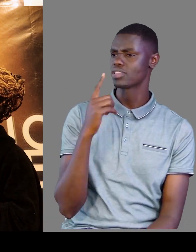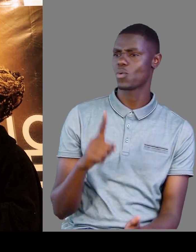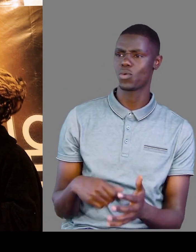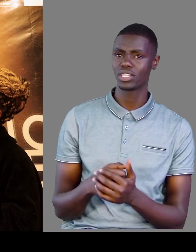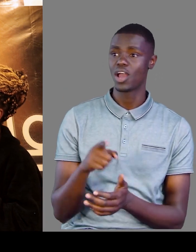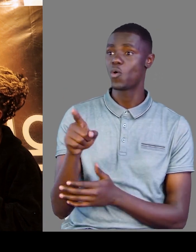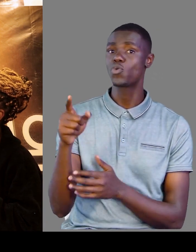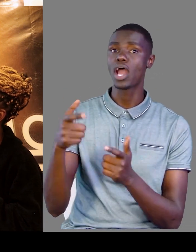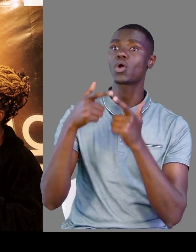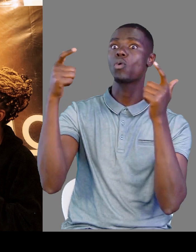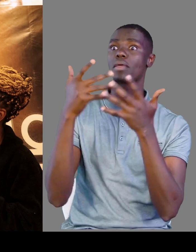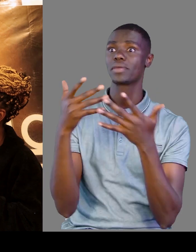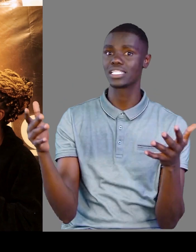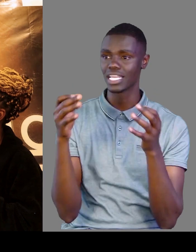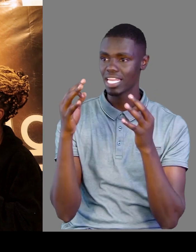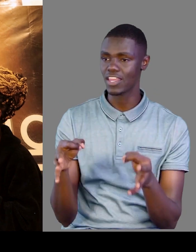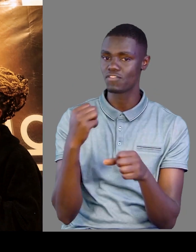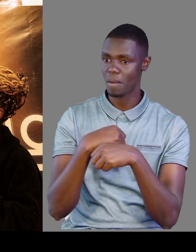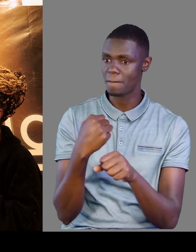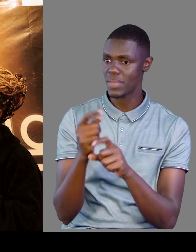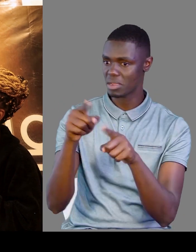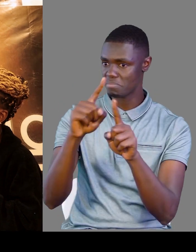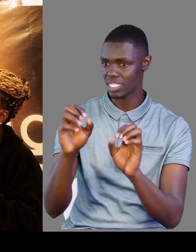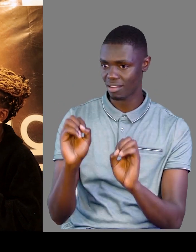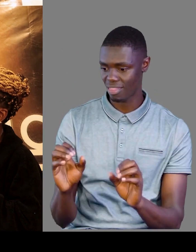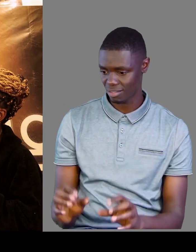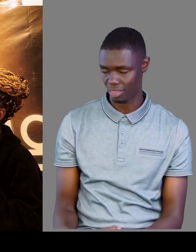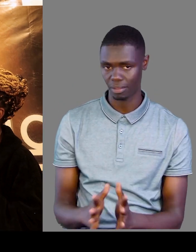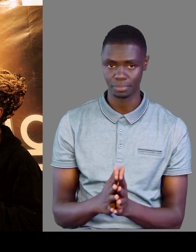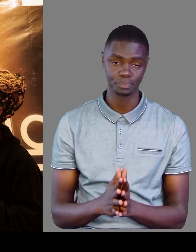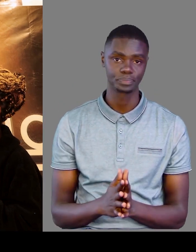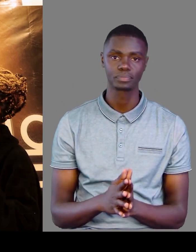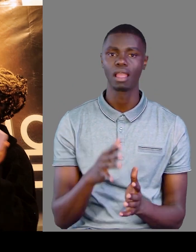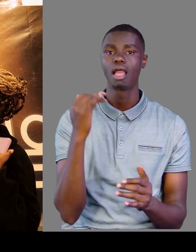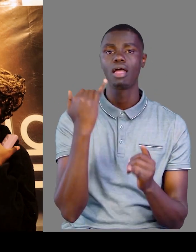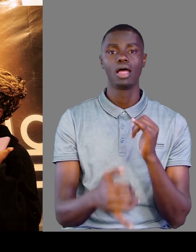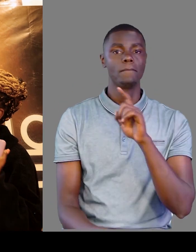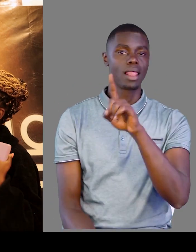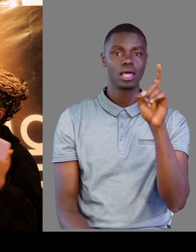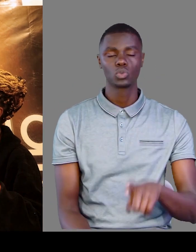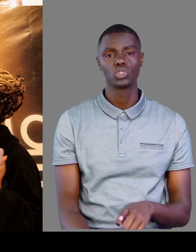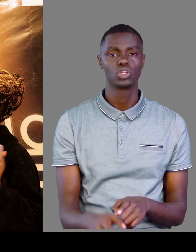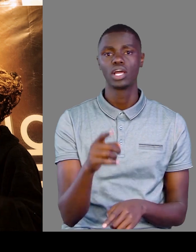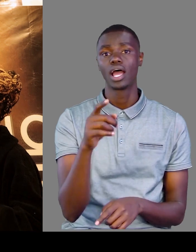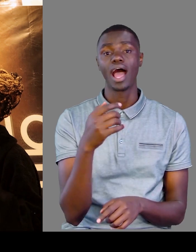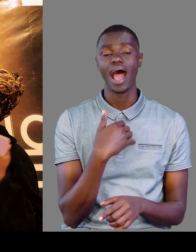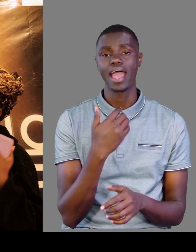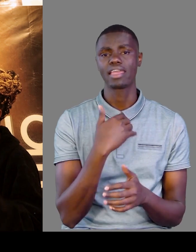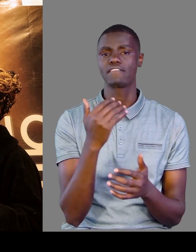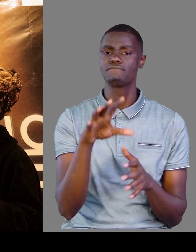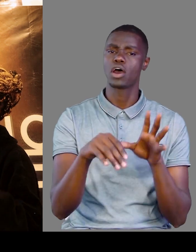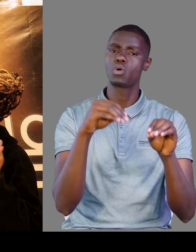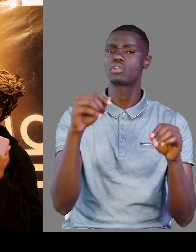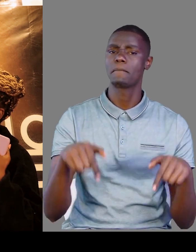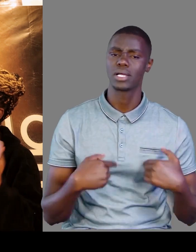would have been the biggest thing if you didn't make that mistake. And my last question, this is something I always find myself asking as a